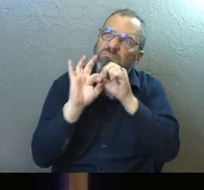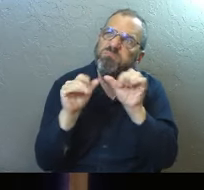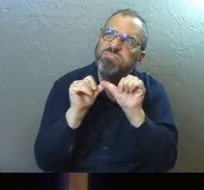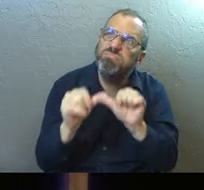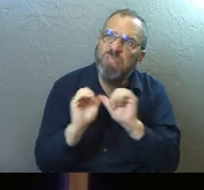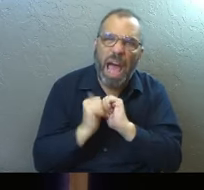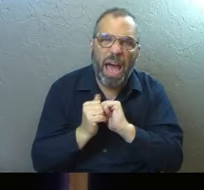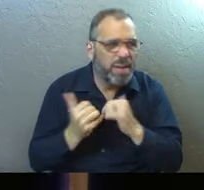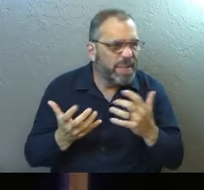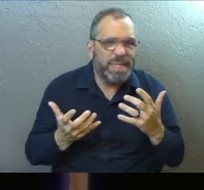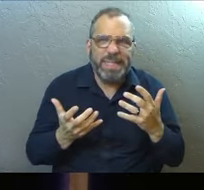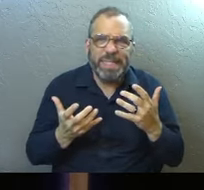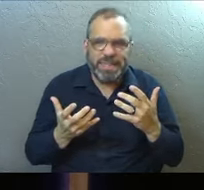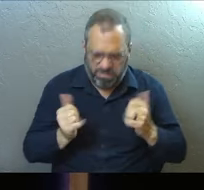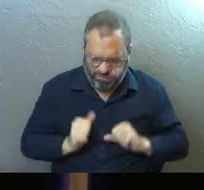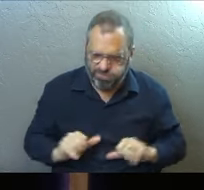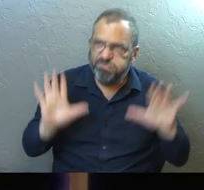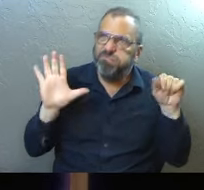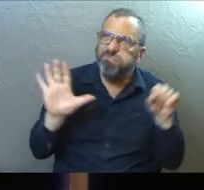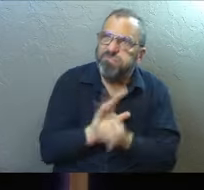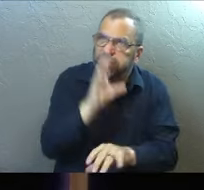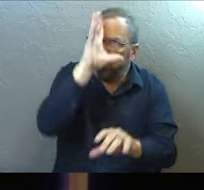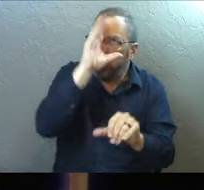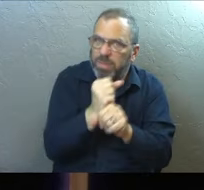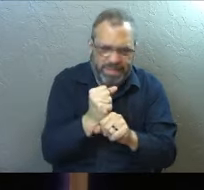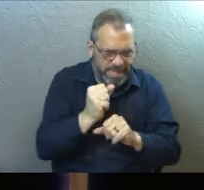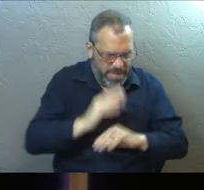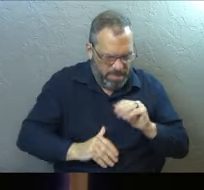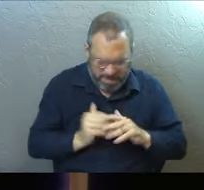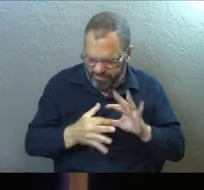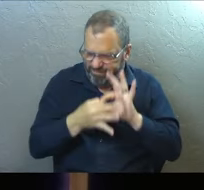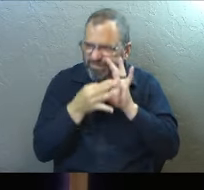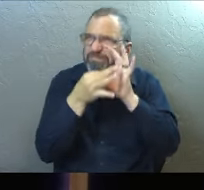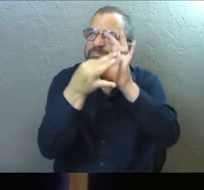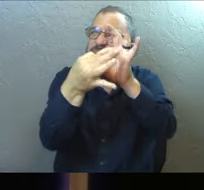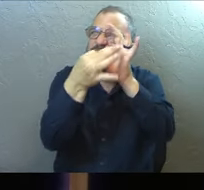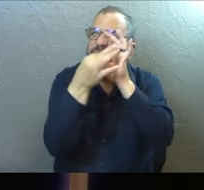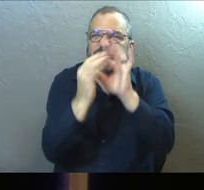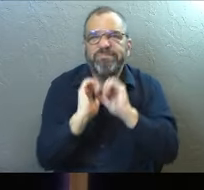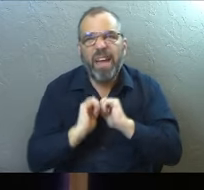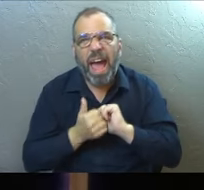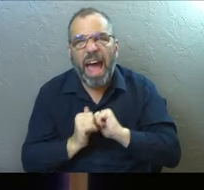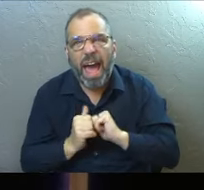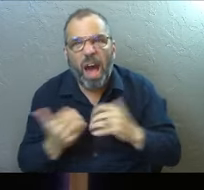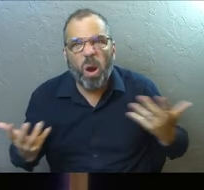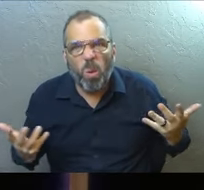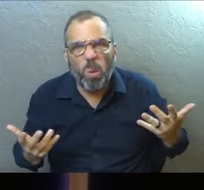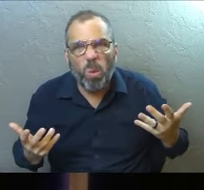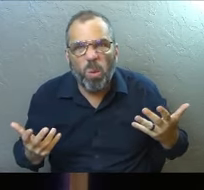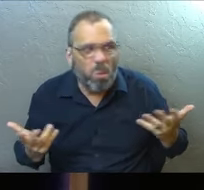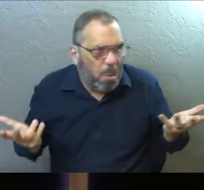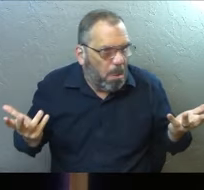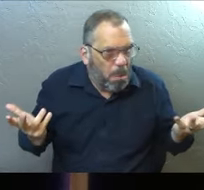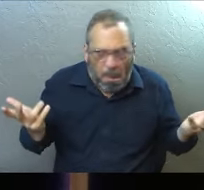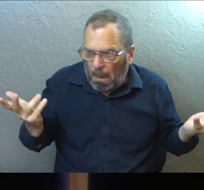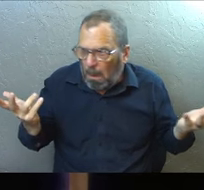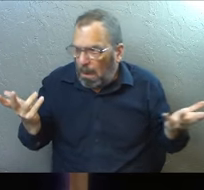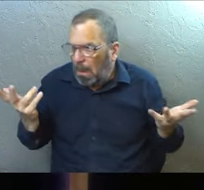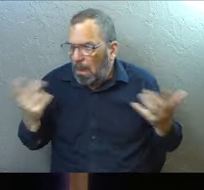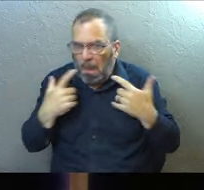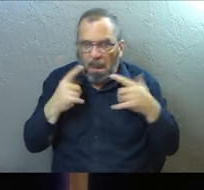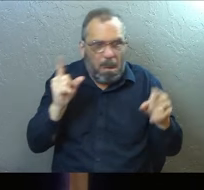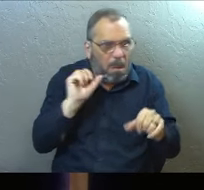maintained? How do I turn myself over to God? How do I trust him? How do I build and maintain relationship with God? How does it